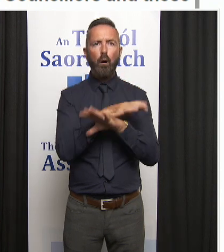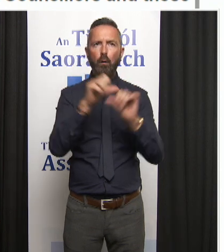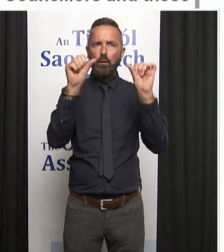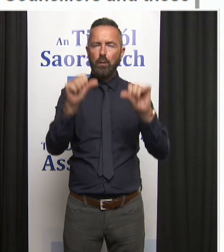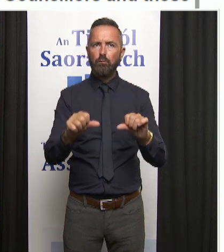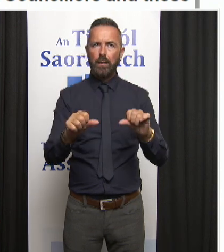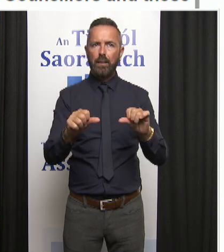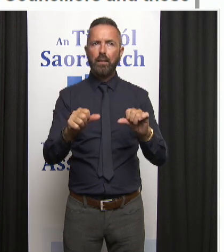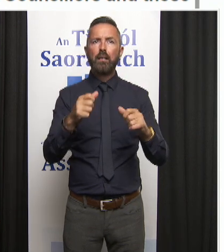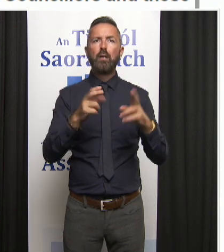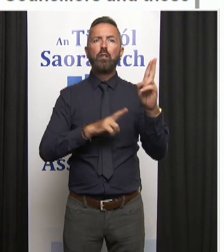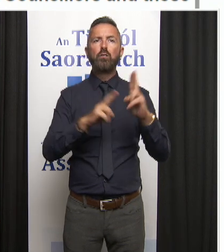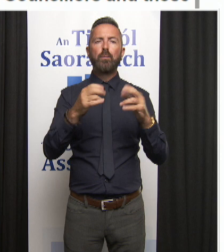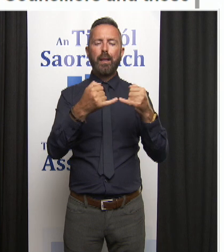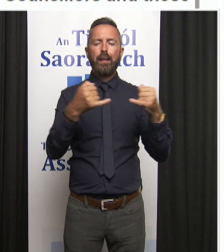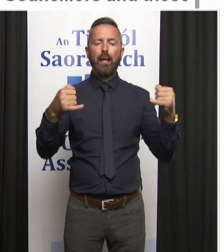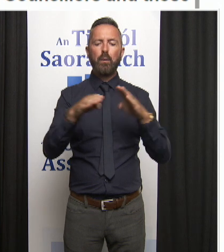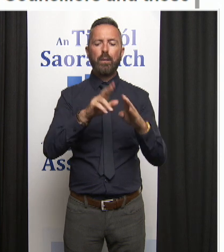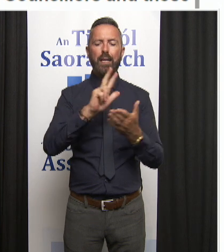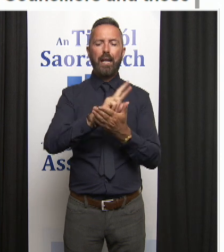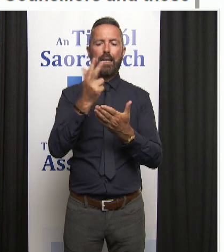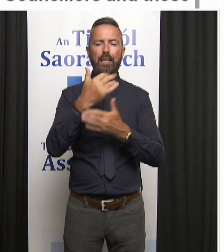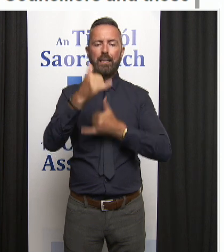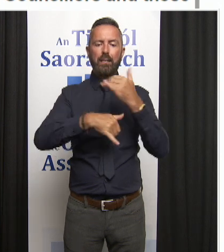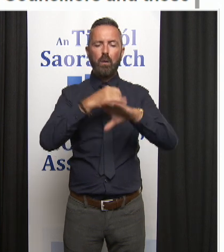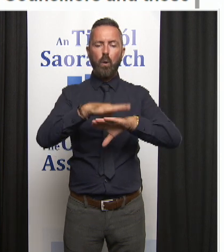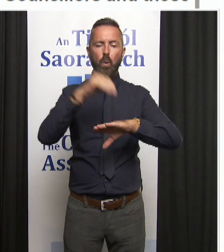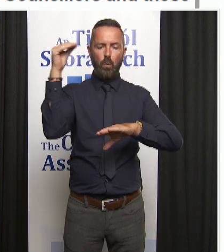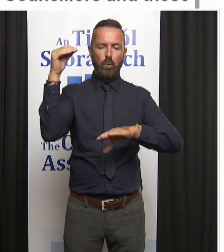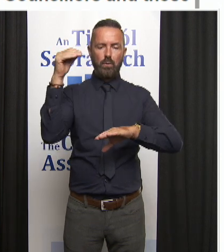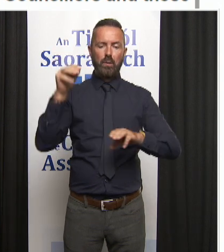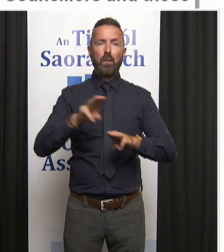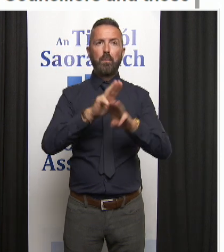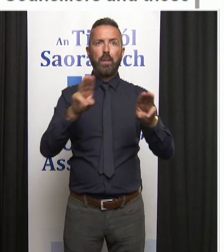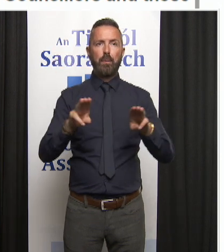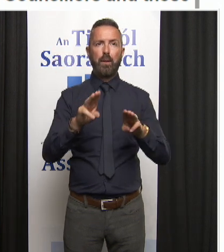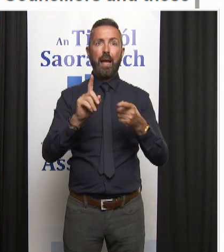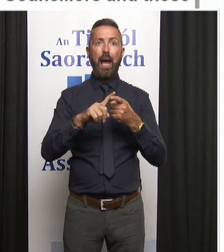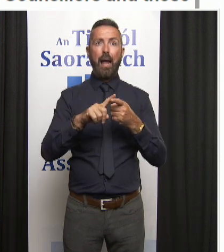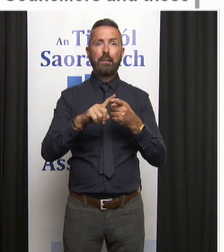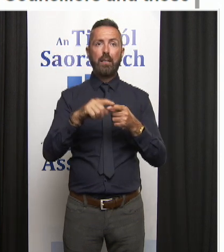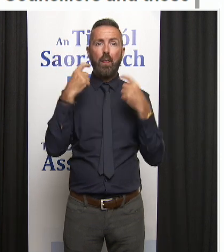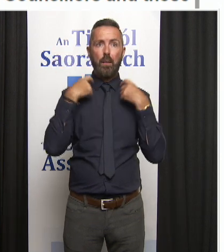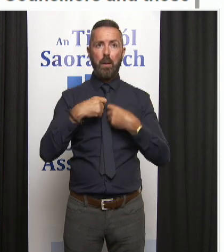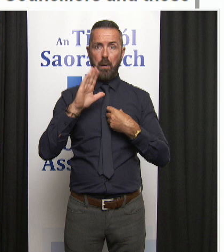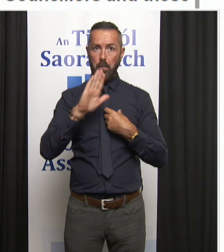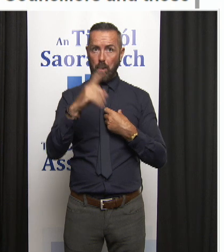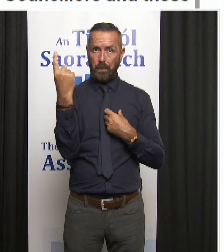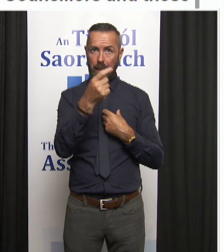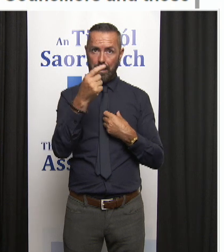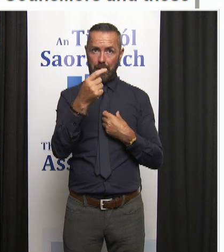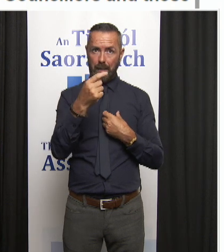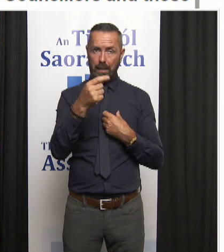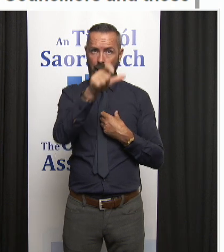that it should be aligned with the 18-year-old, and the mayor doesn't have to be a citizen of Dublin.